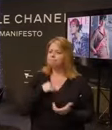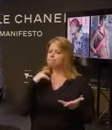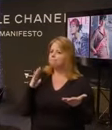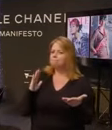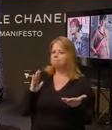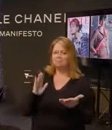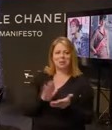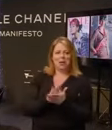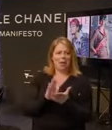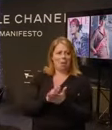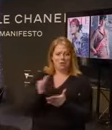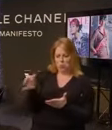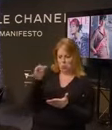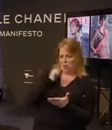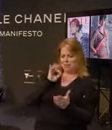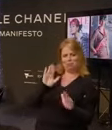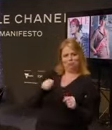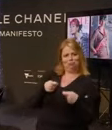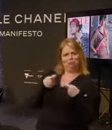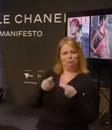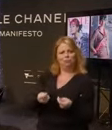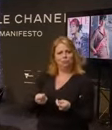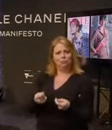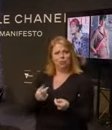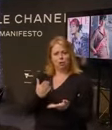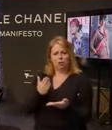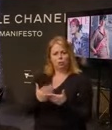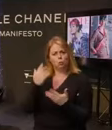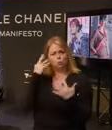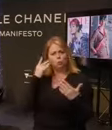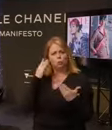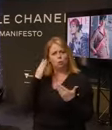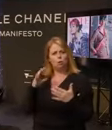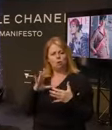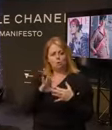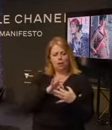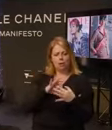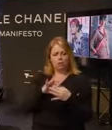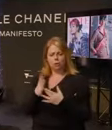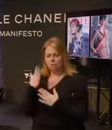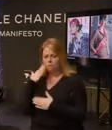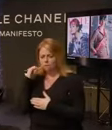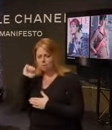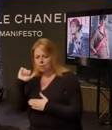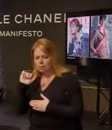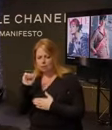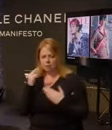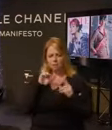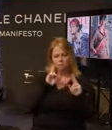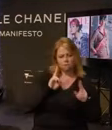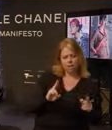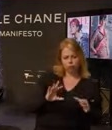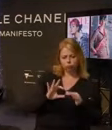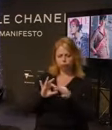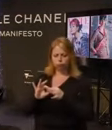asked to contribute, and it really did get me thinking about those relationships between fashion and feminism in the context of Chanel's